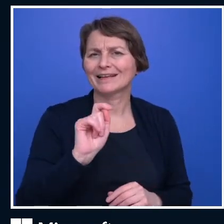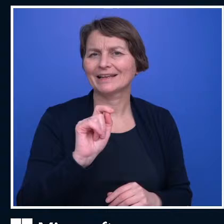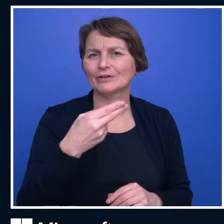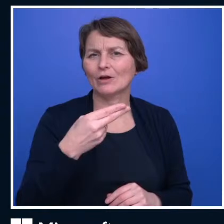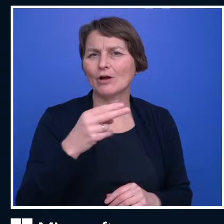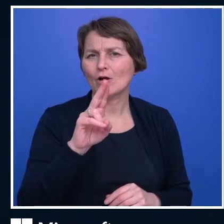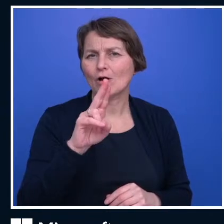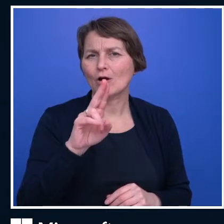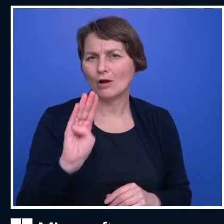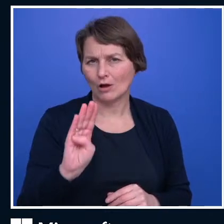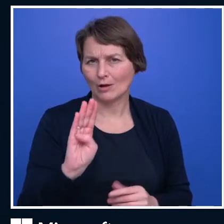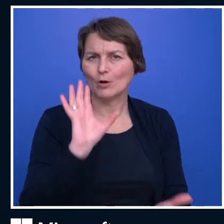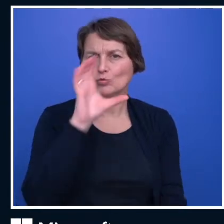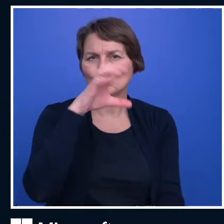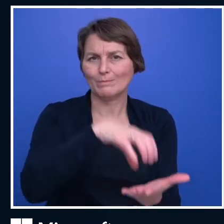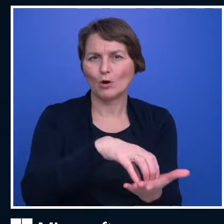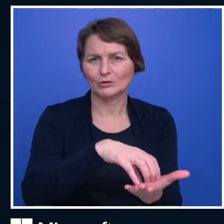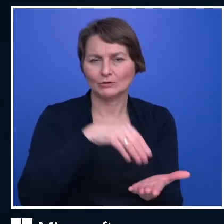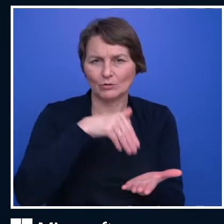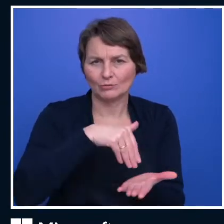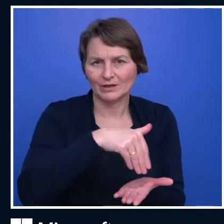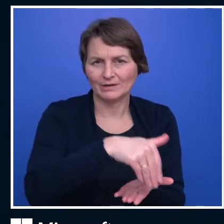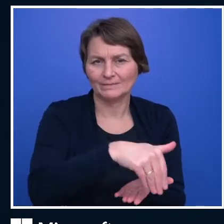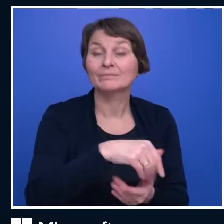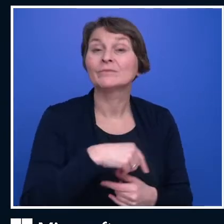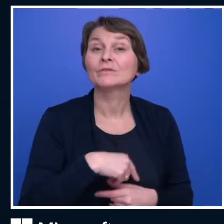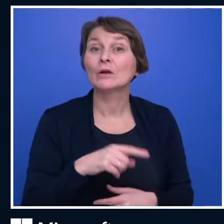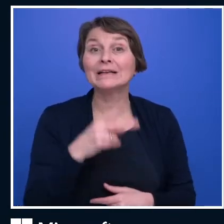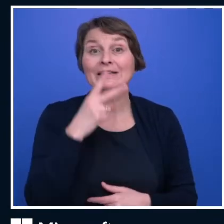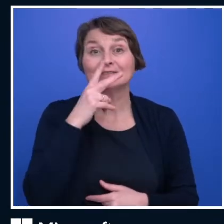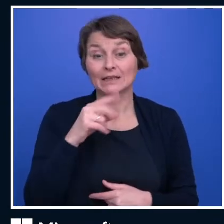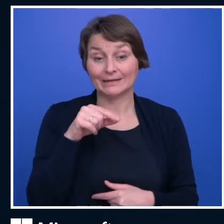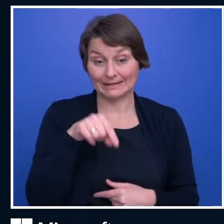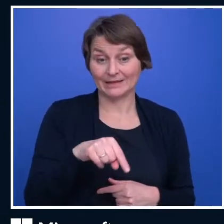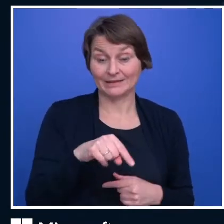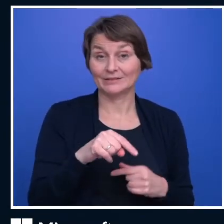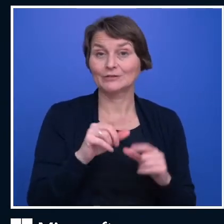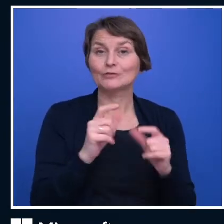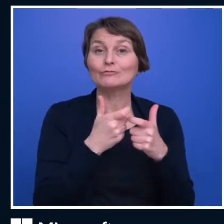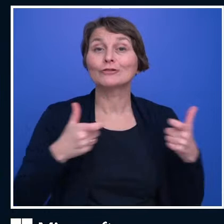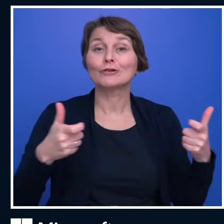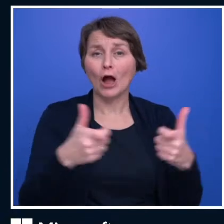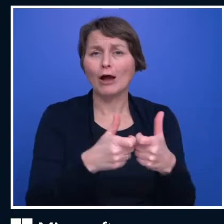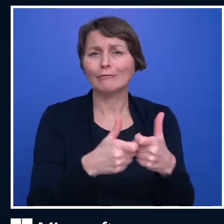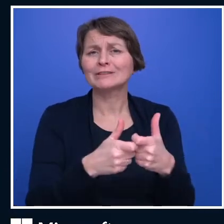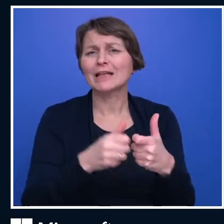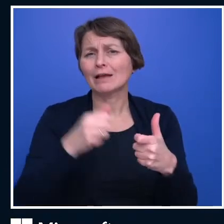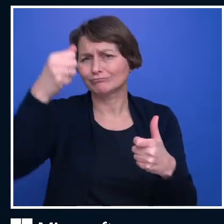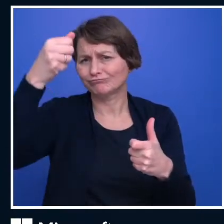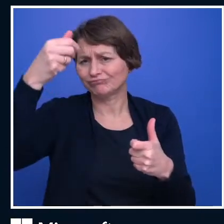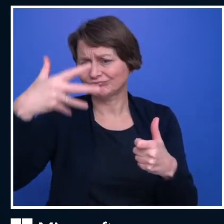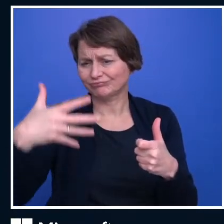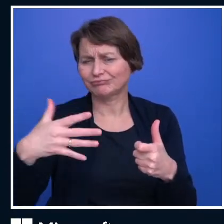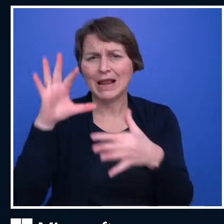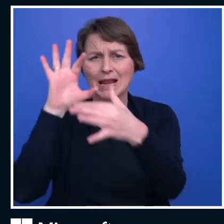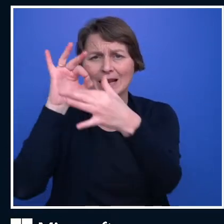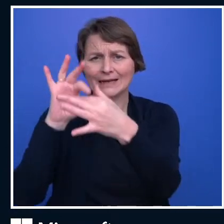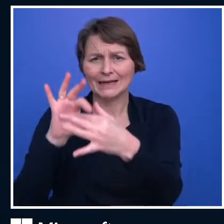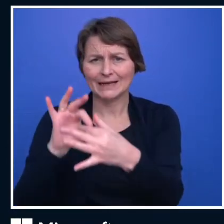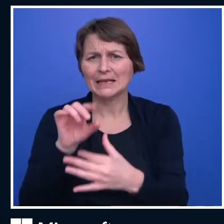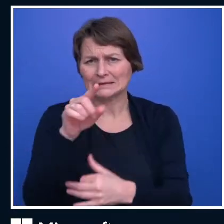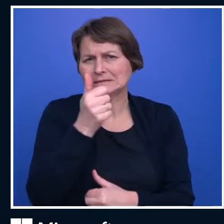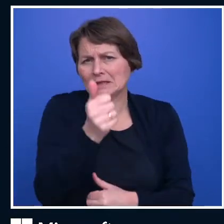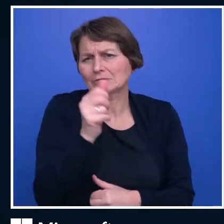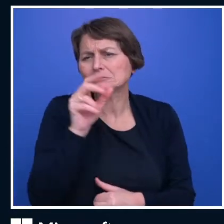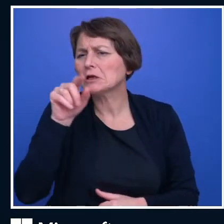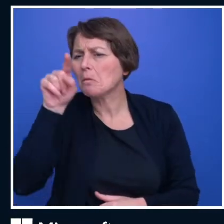this link is also present in the resources section. So you can take a look at the link from the resources section, or quickly make a